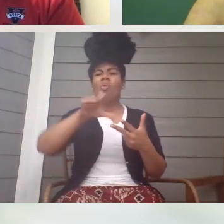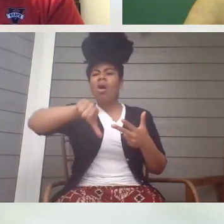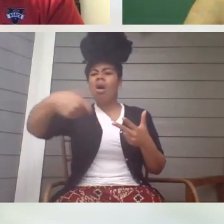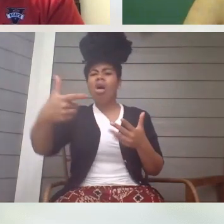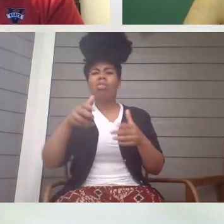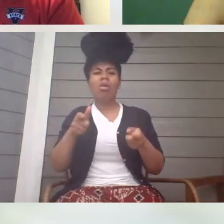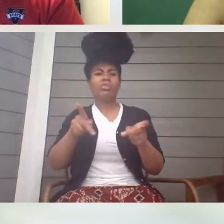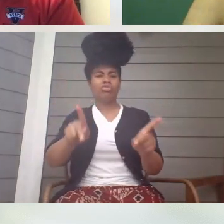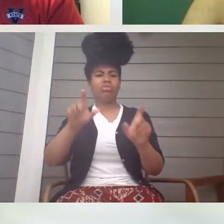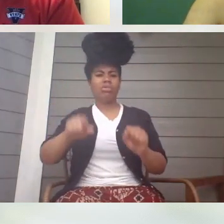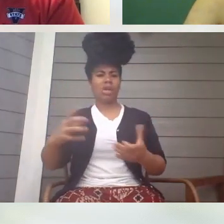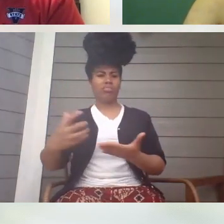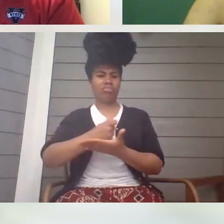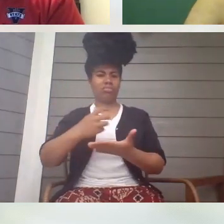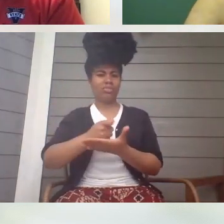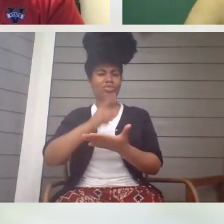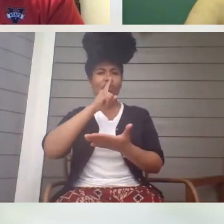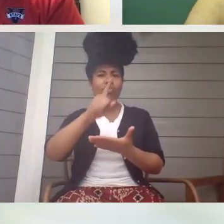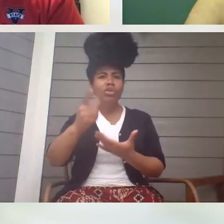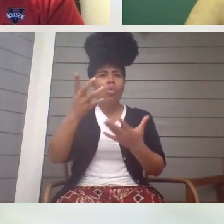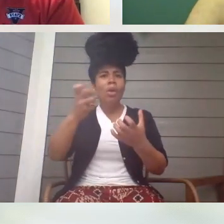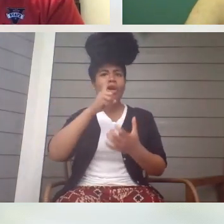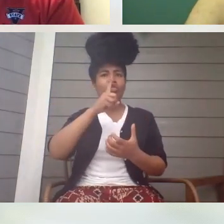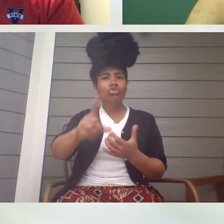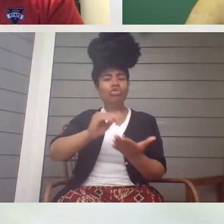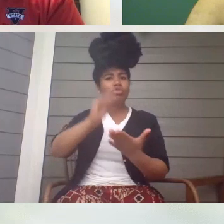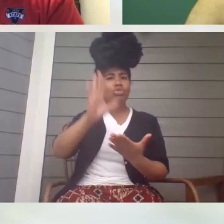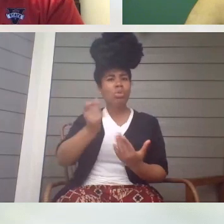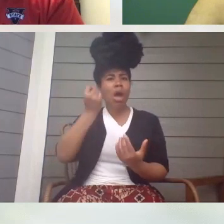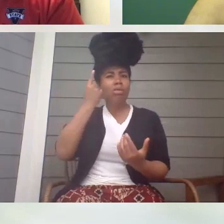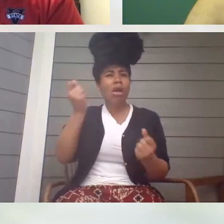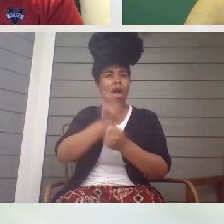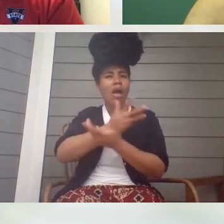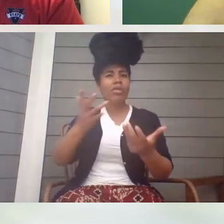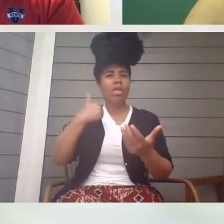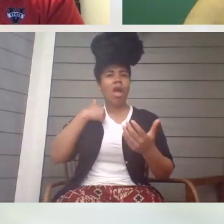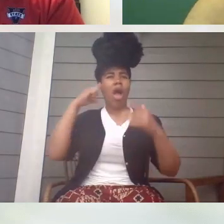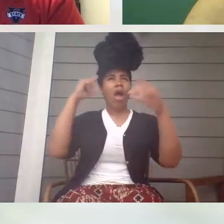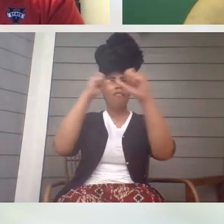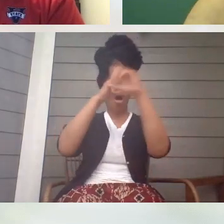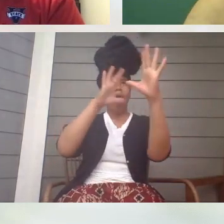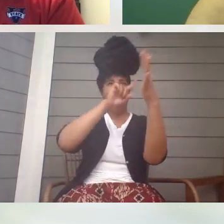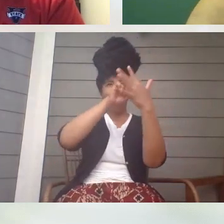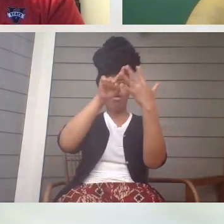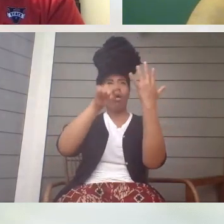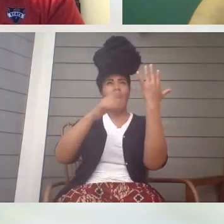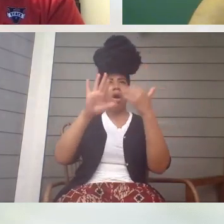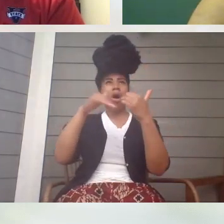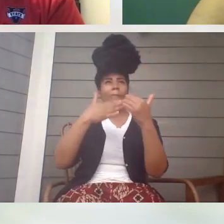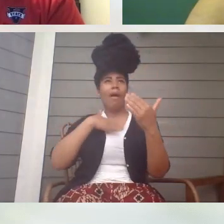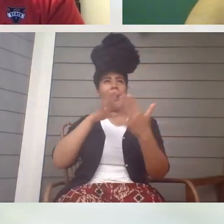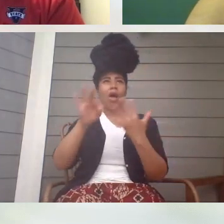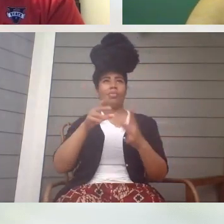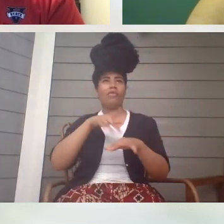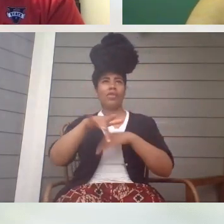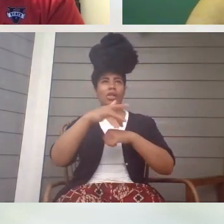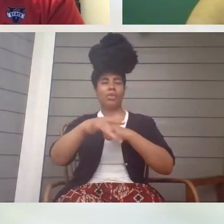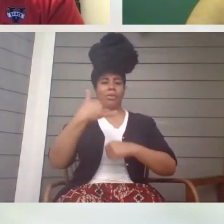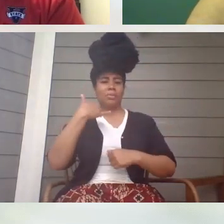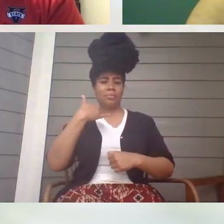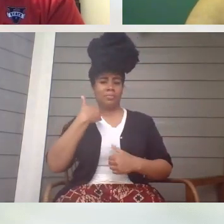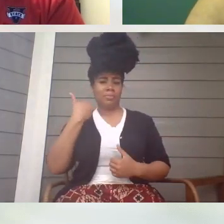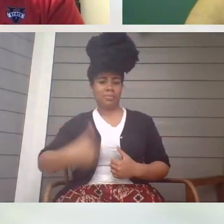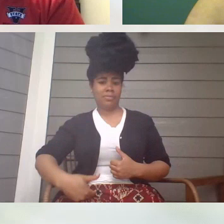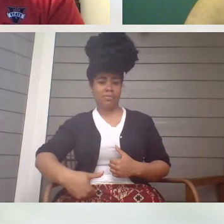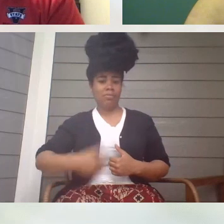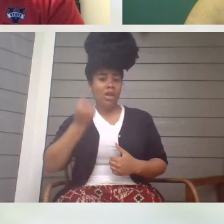We just want to get the student started on the right path because we know a student's strengths and their